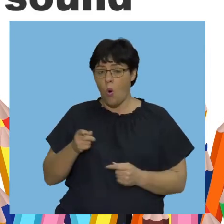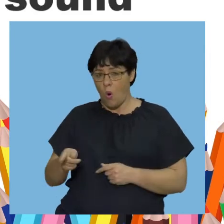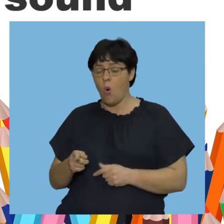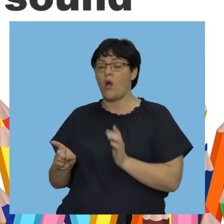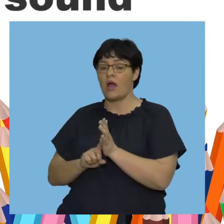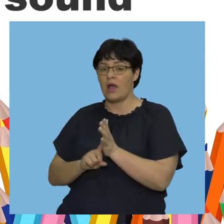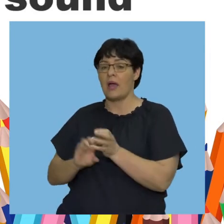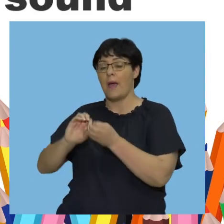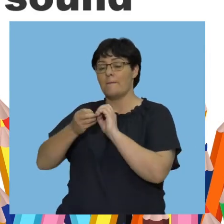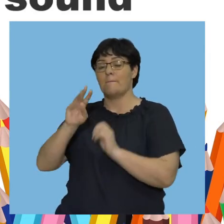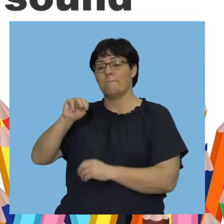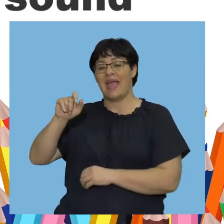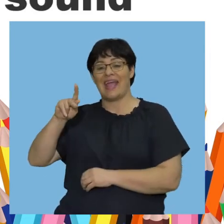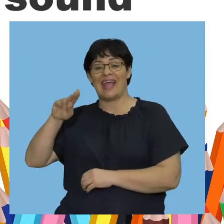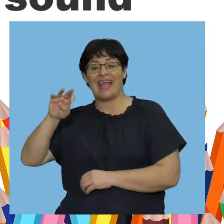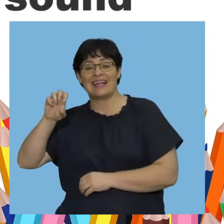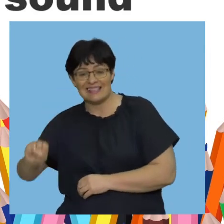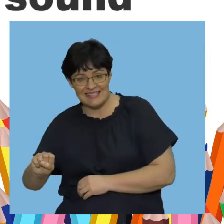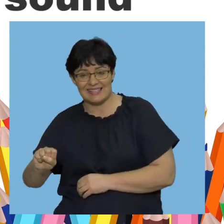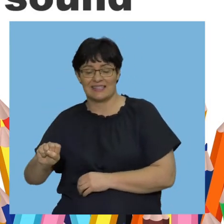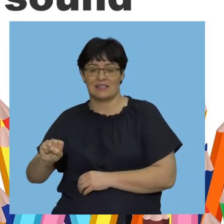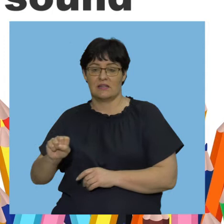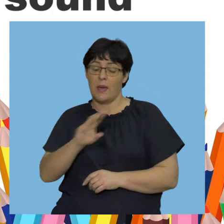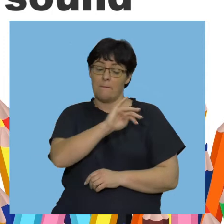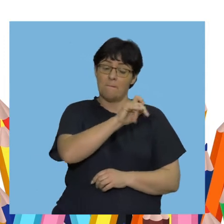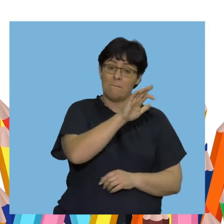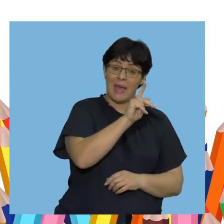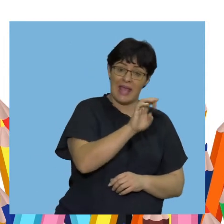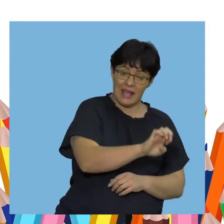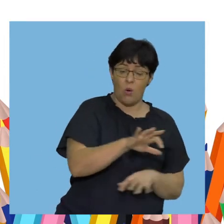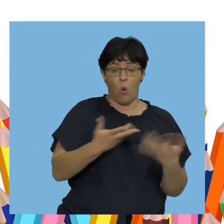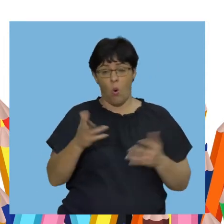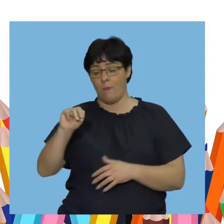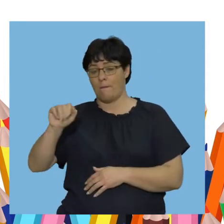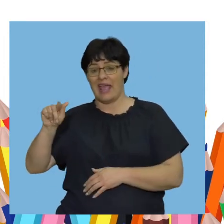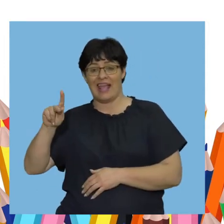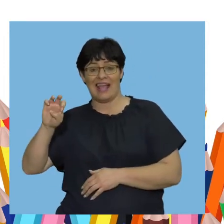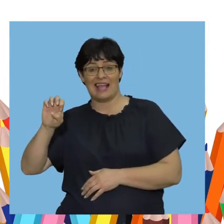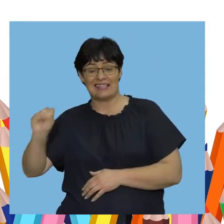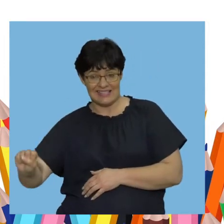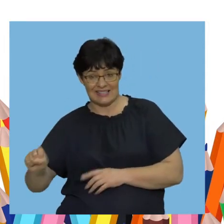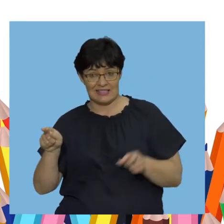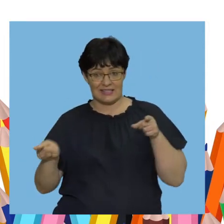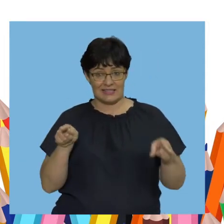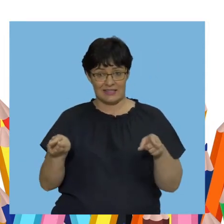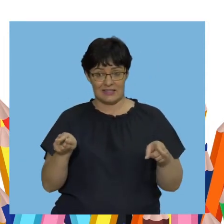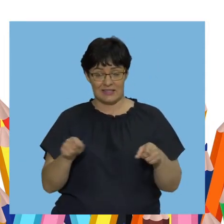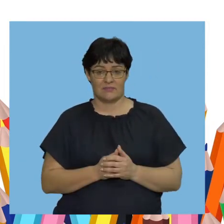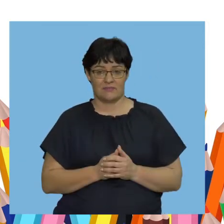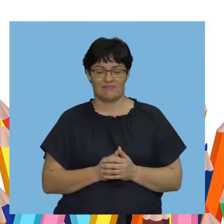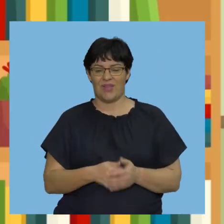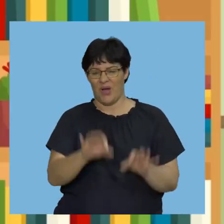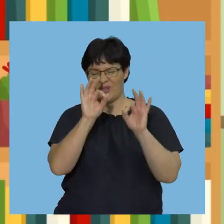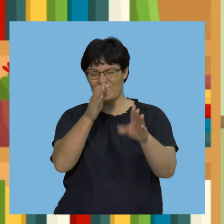say, the alarm makes a beeping sound? The alarm makes a beeping sound.